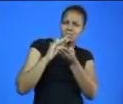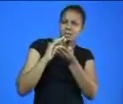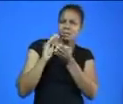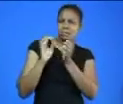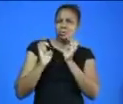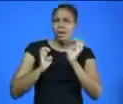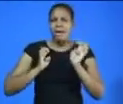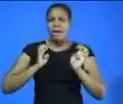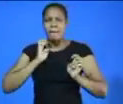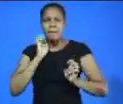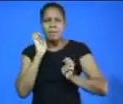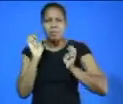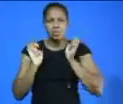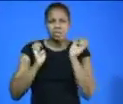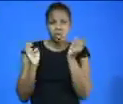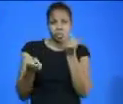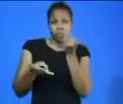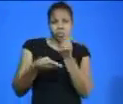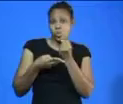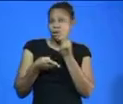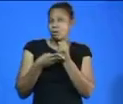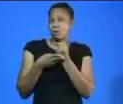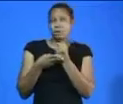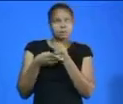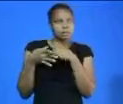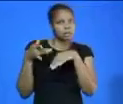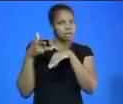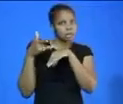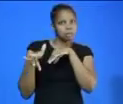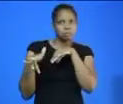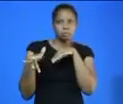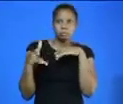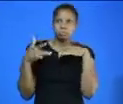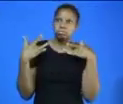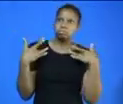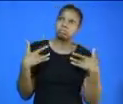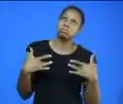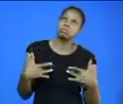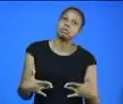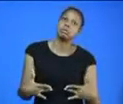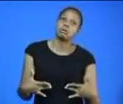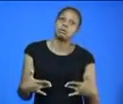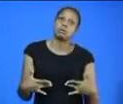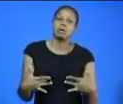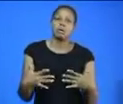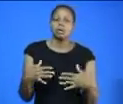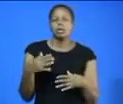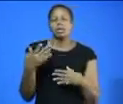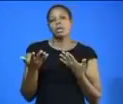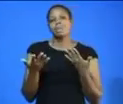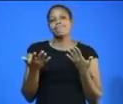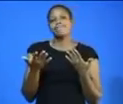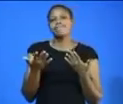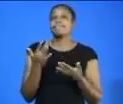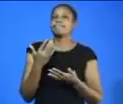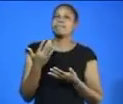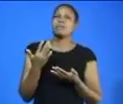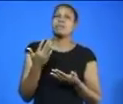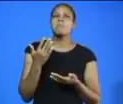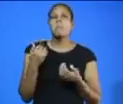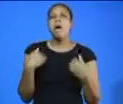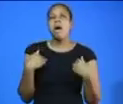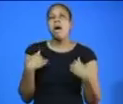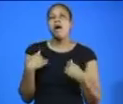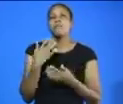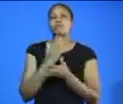emotional reservoir seem empty? And even though you may have some physical